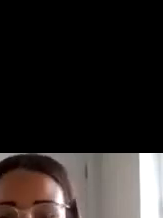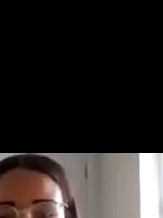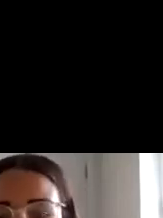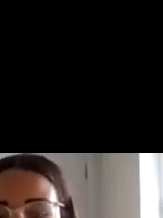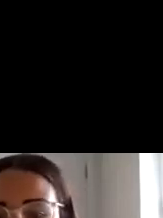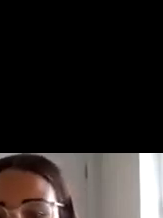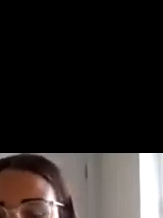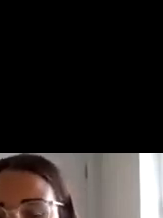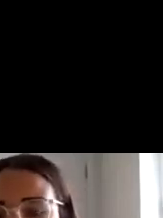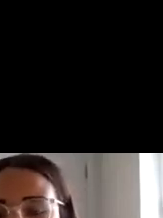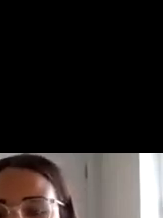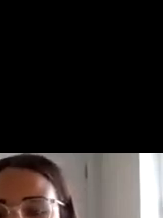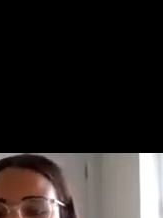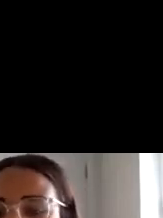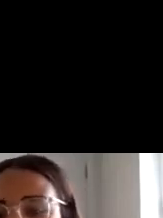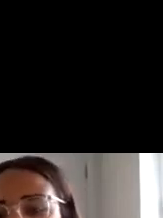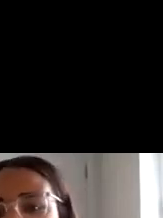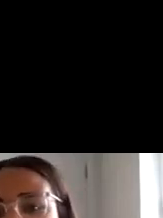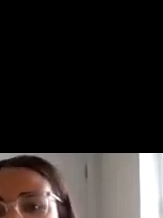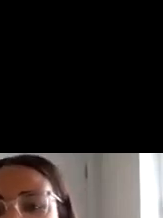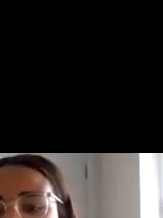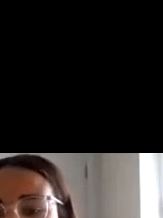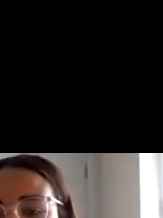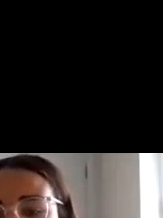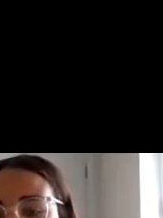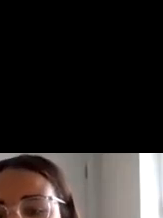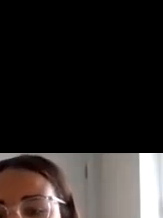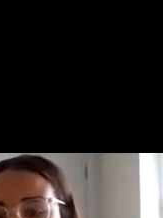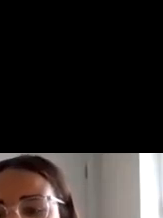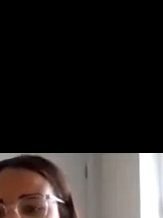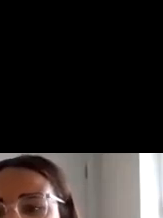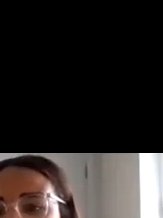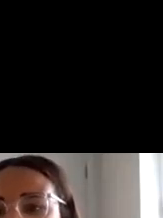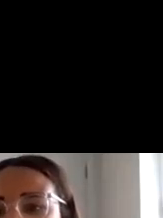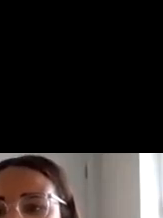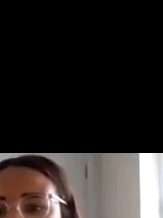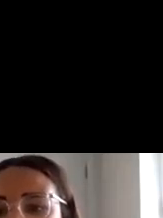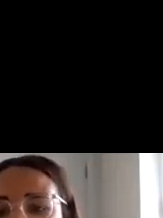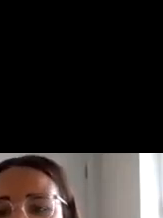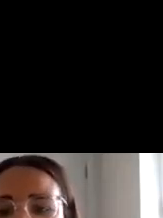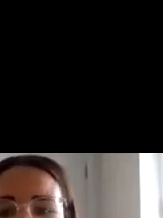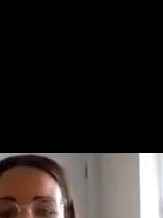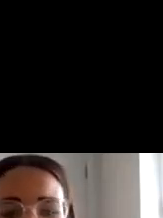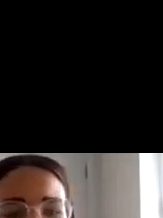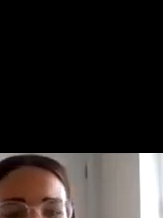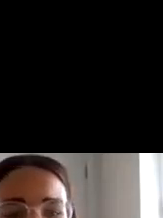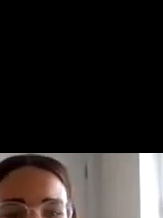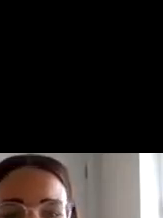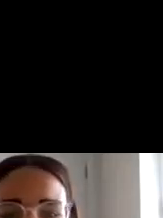feel free to pop them in the chat and we'll leave some time for comments, questions and discussions at the end.